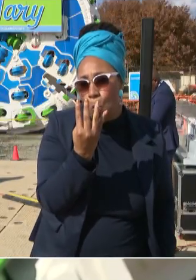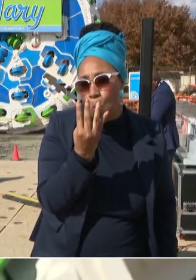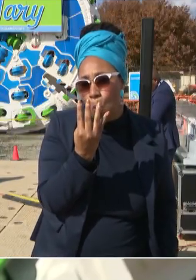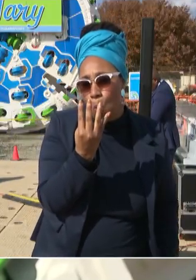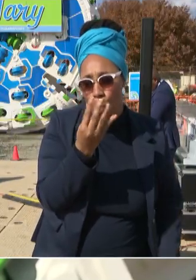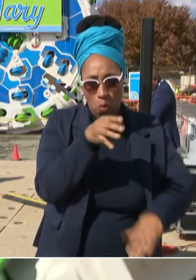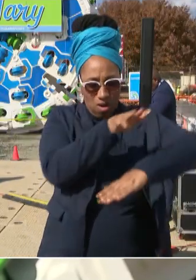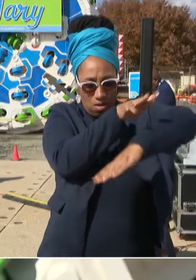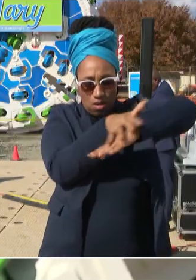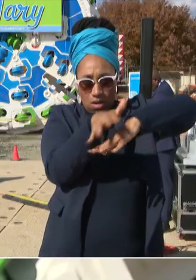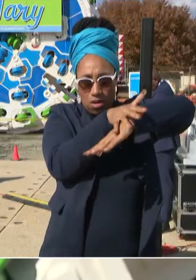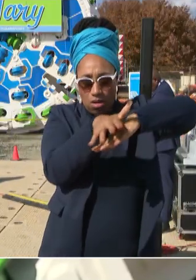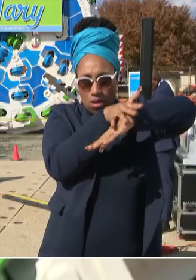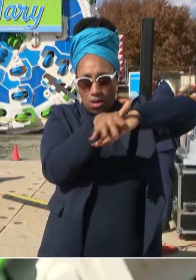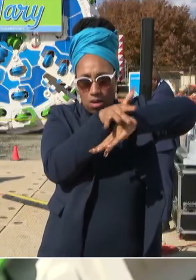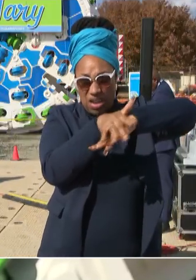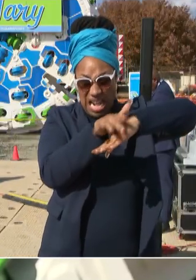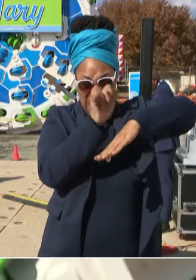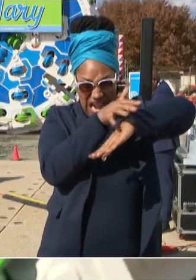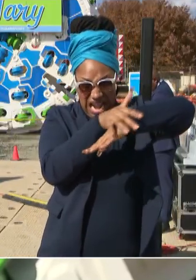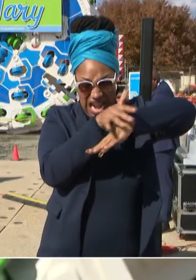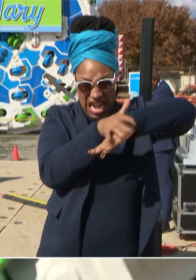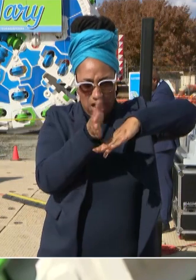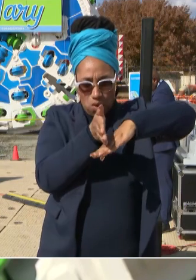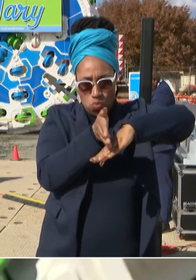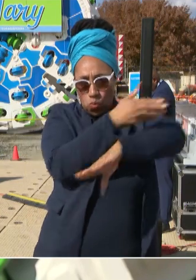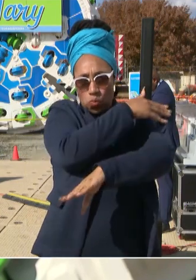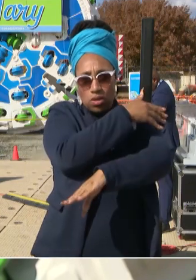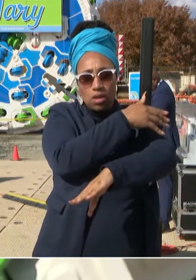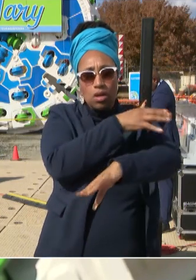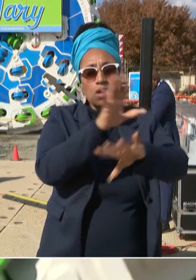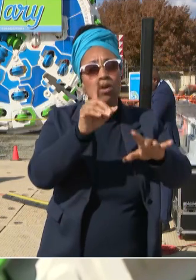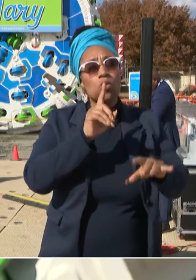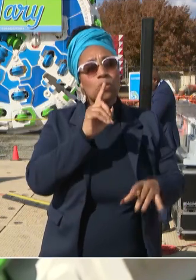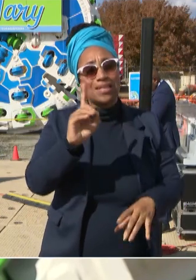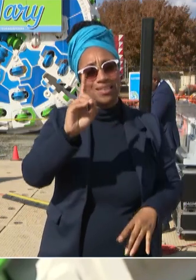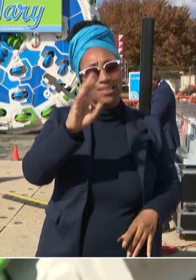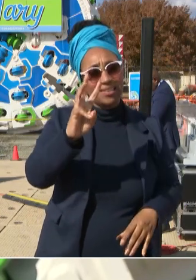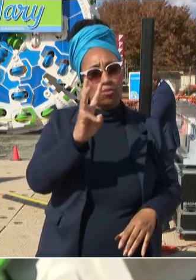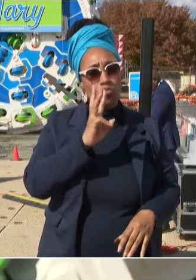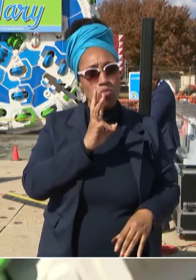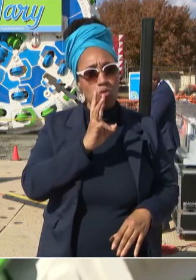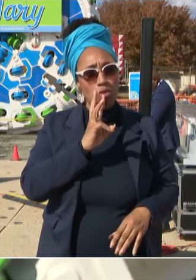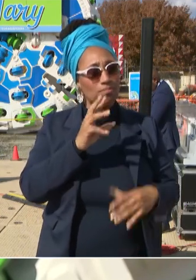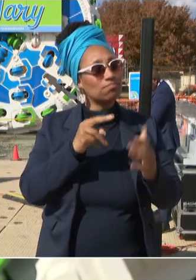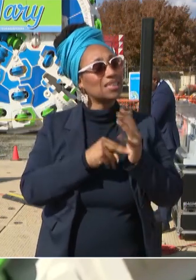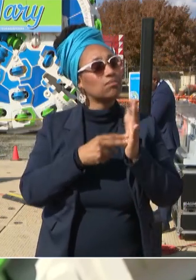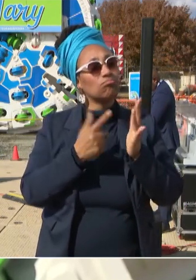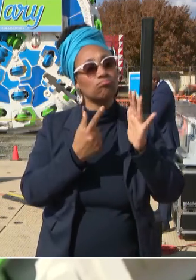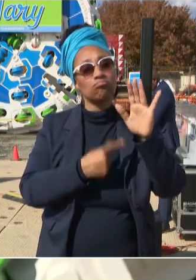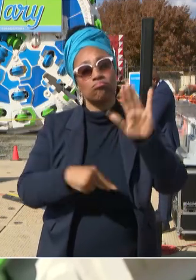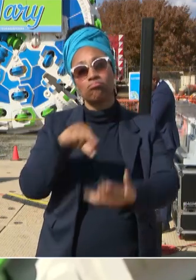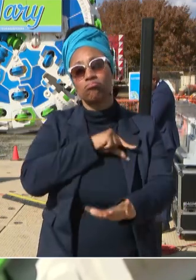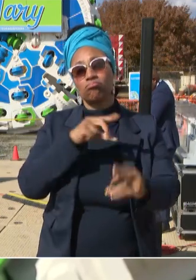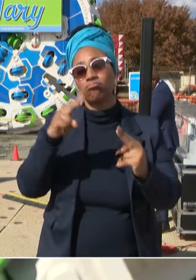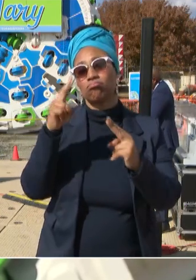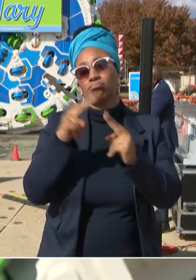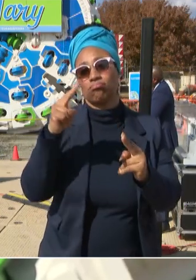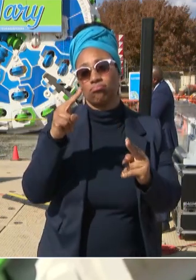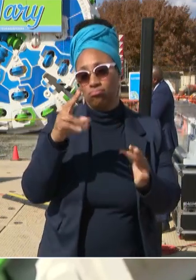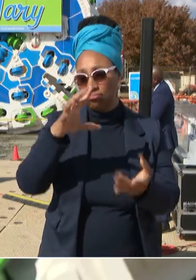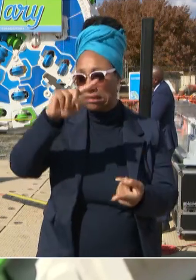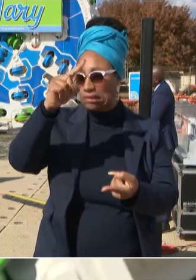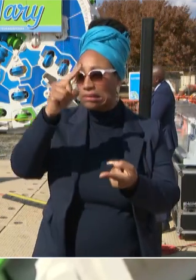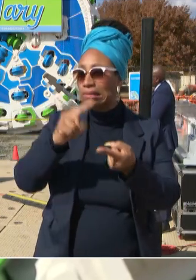brings us to meeting the district water quality standard. This project is the largest environmental project in the